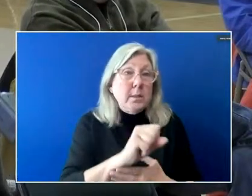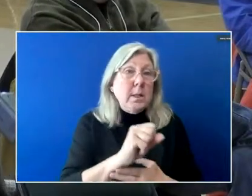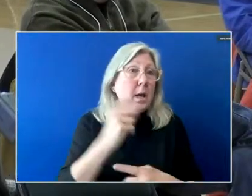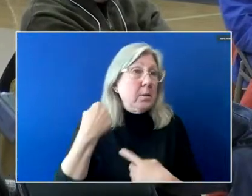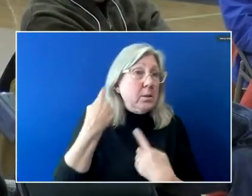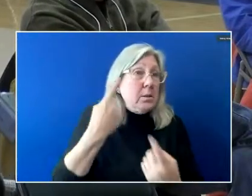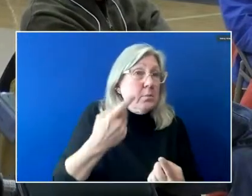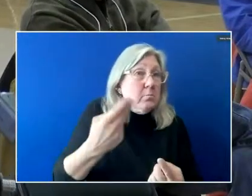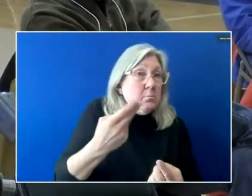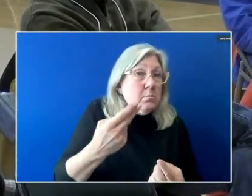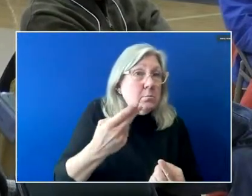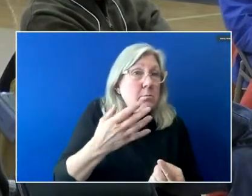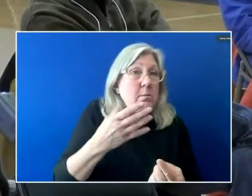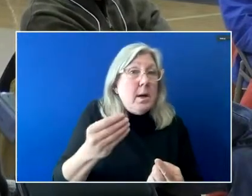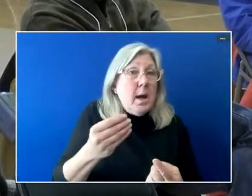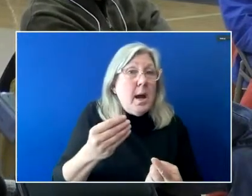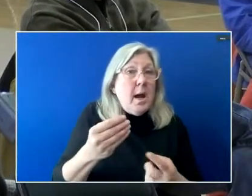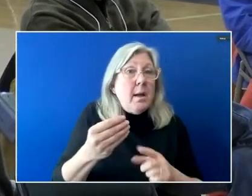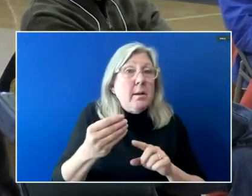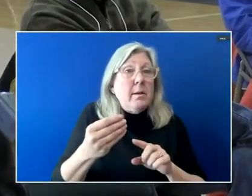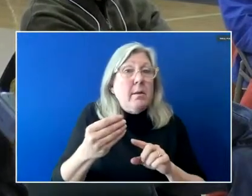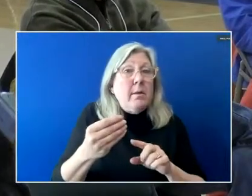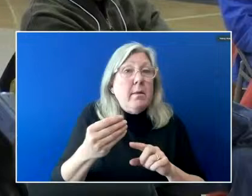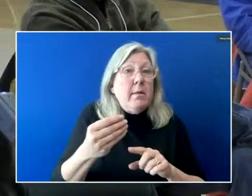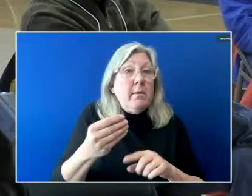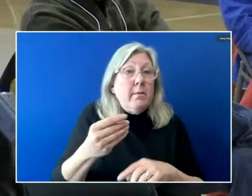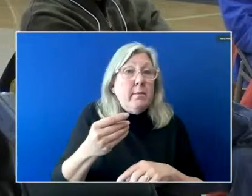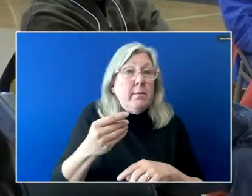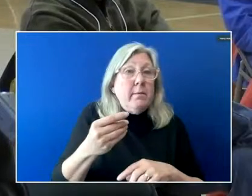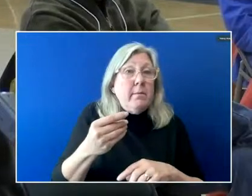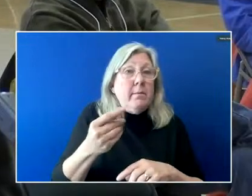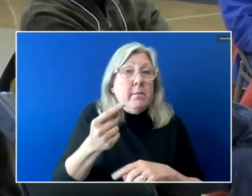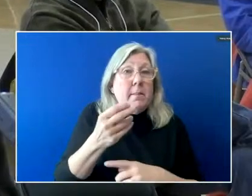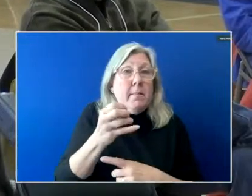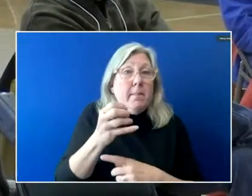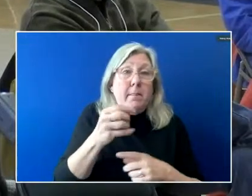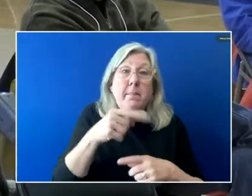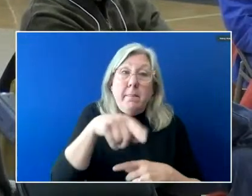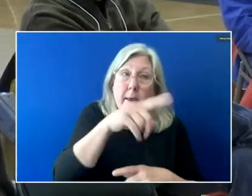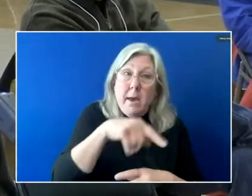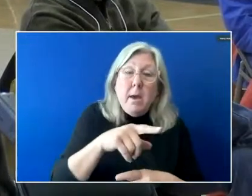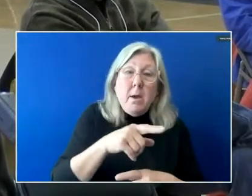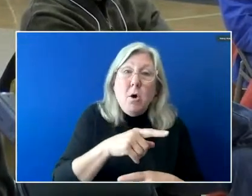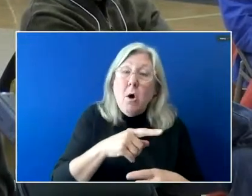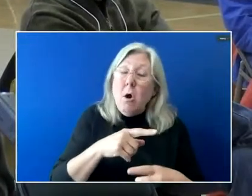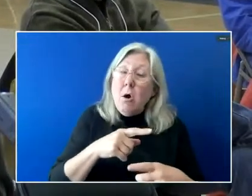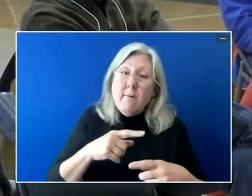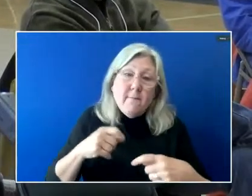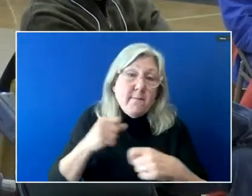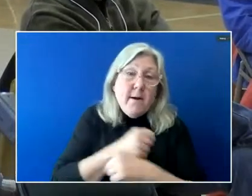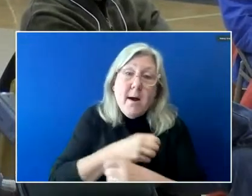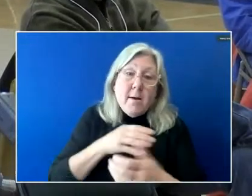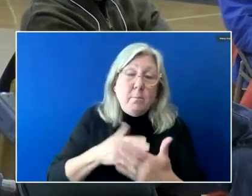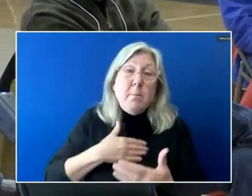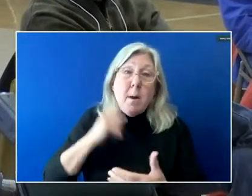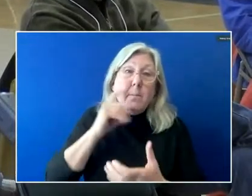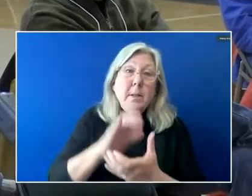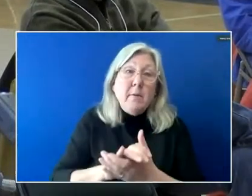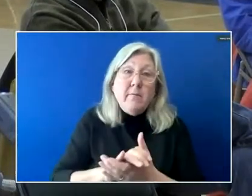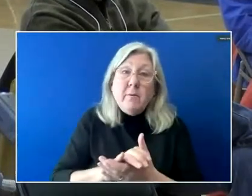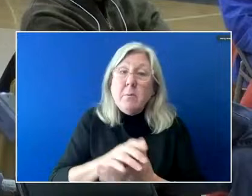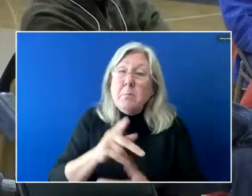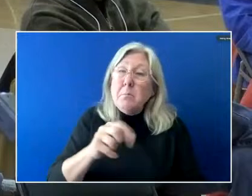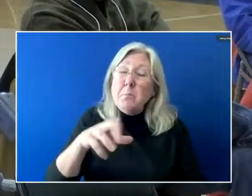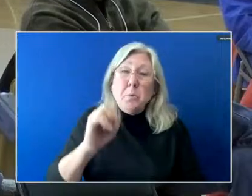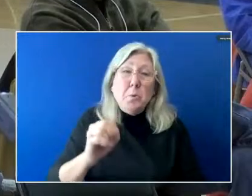are fighting in my belief Pure Evil and a ceasefire